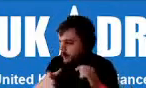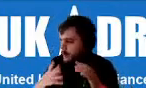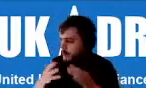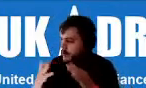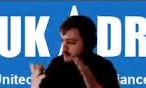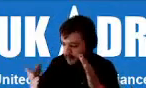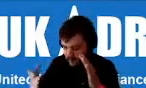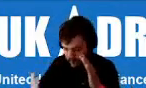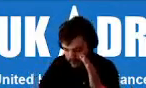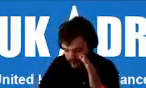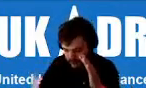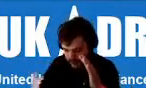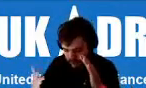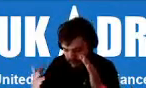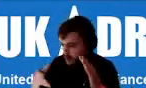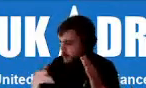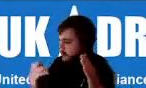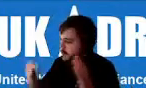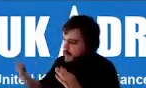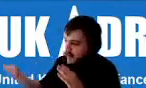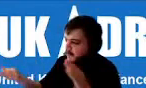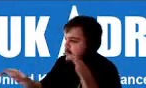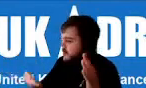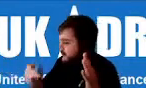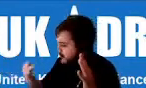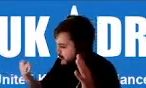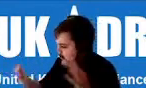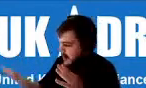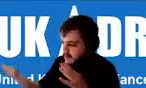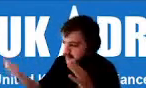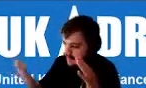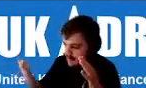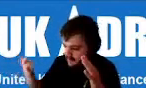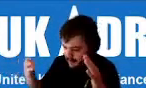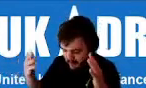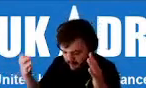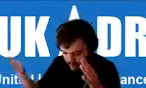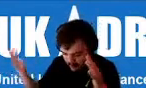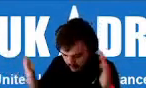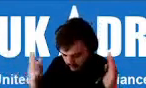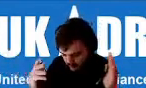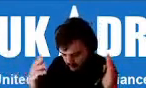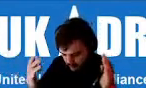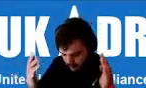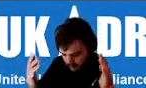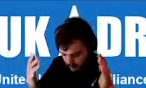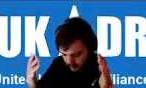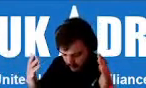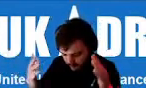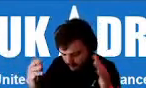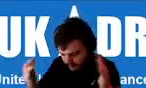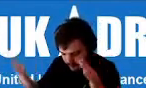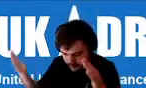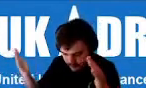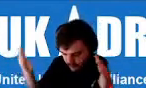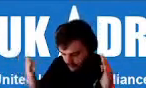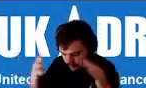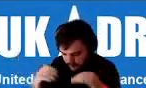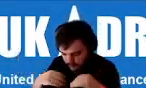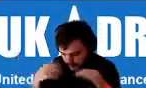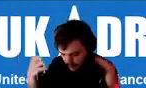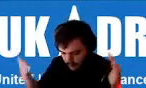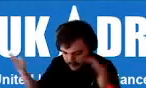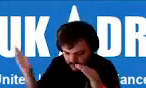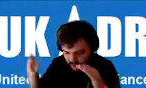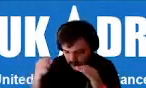And just talking about when you've been talking about, risks, you've been talking about Carrington-style events. Earlier you were talking about technological